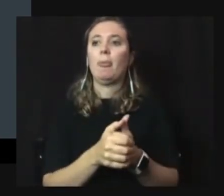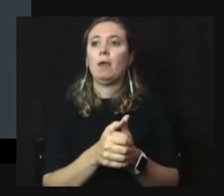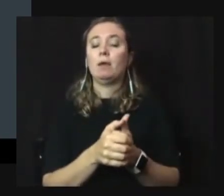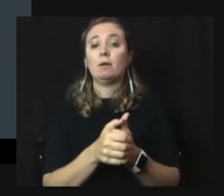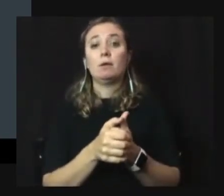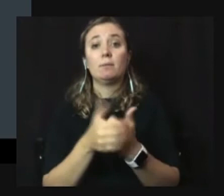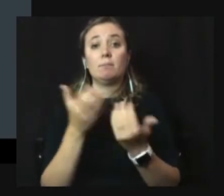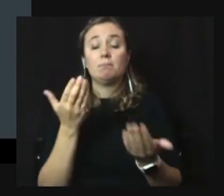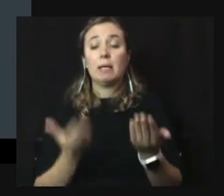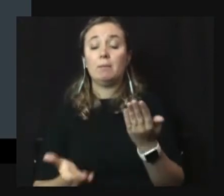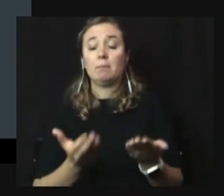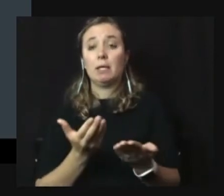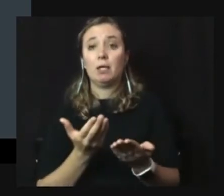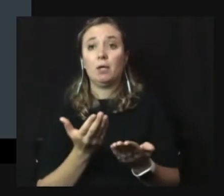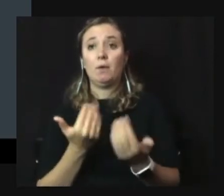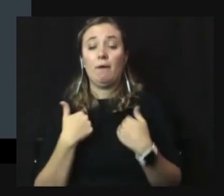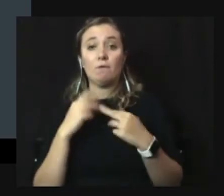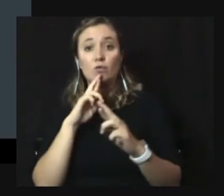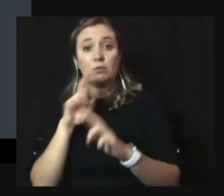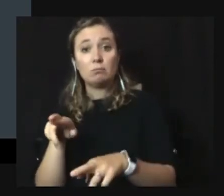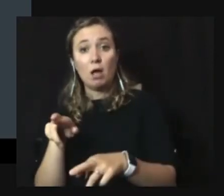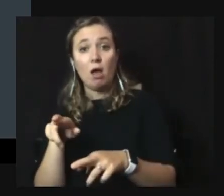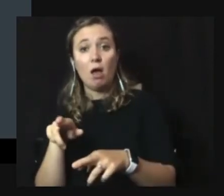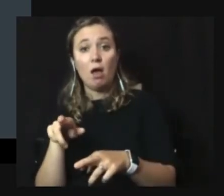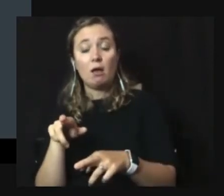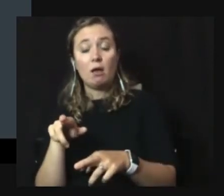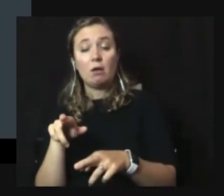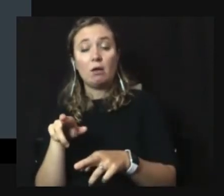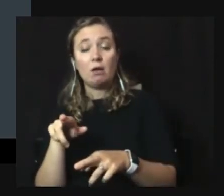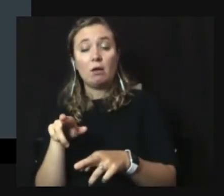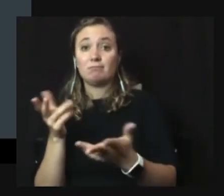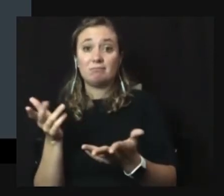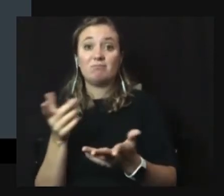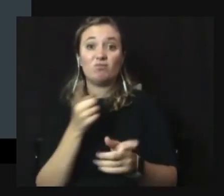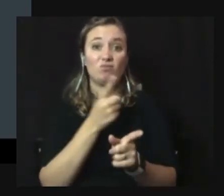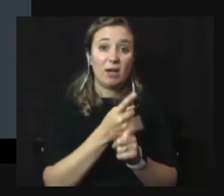a response and it can be judged as right or wrong.